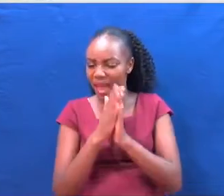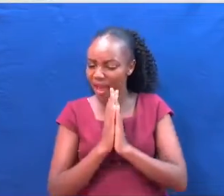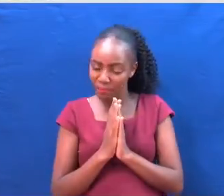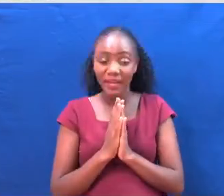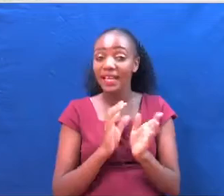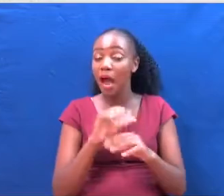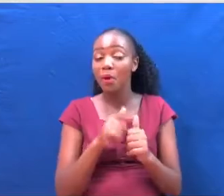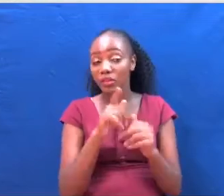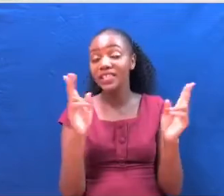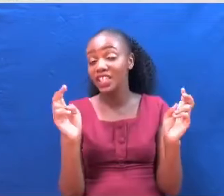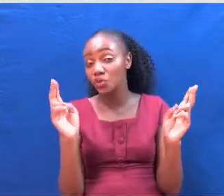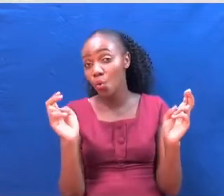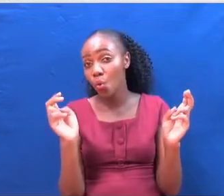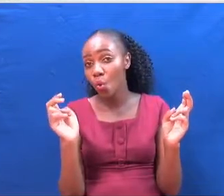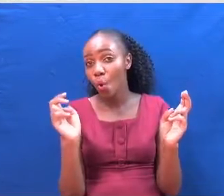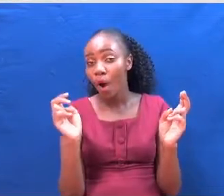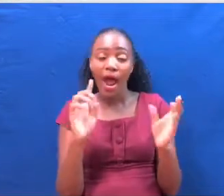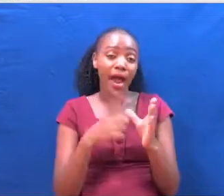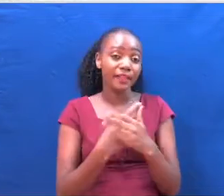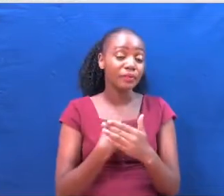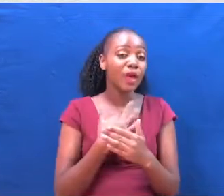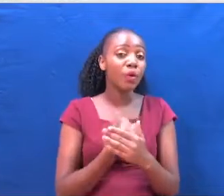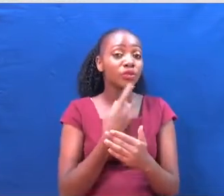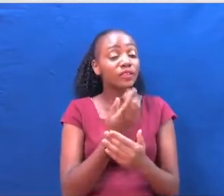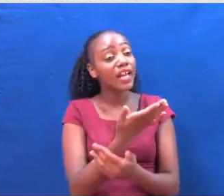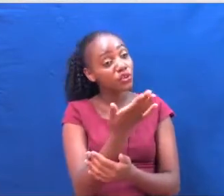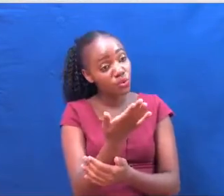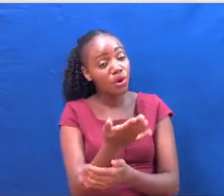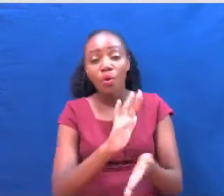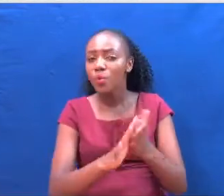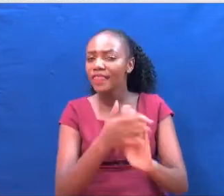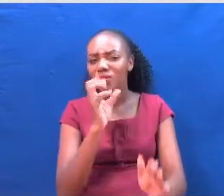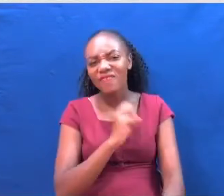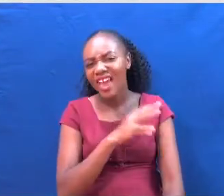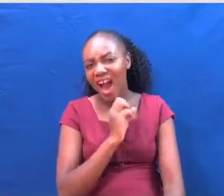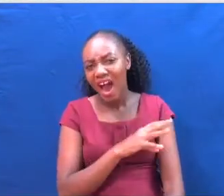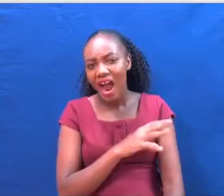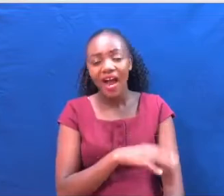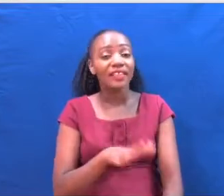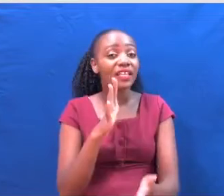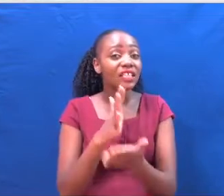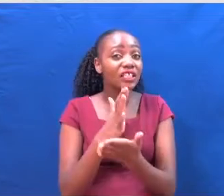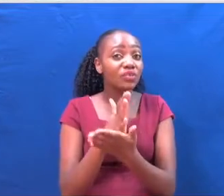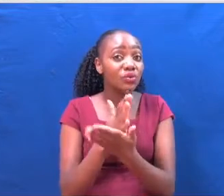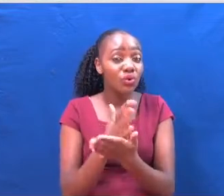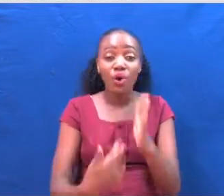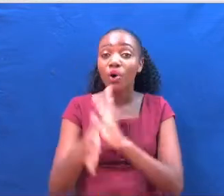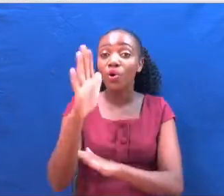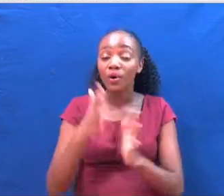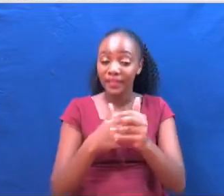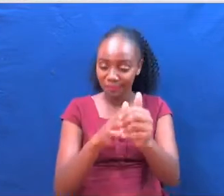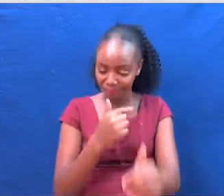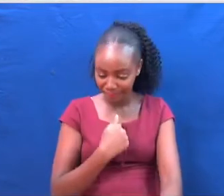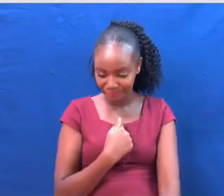about it, and I can tell you without fear that actually it is God who directed me